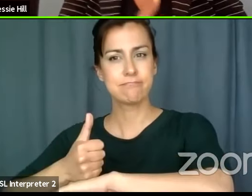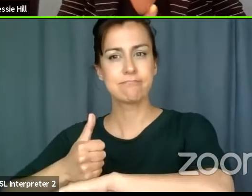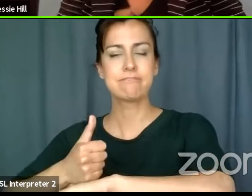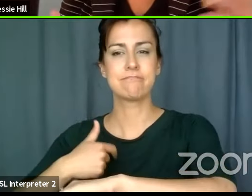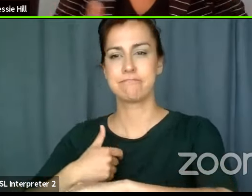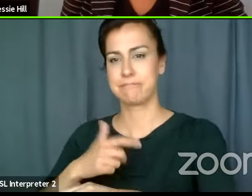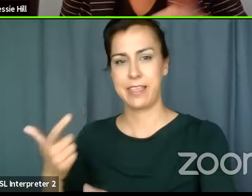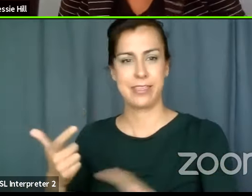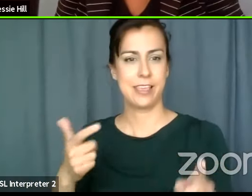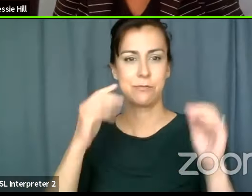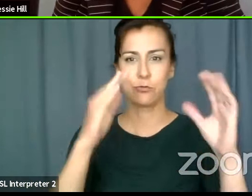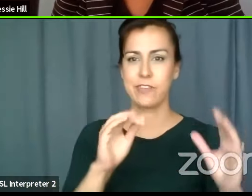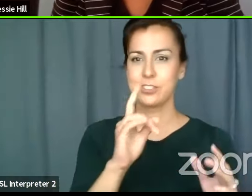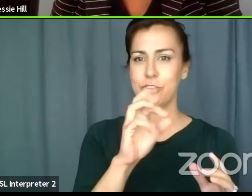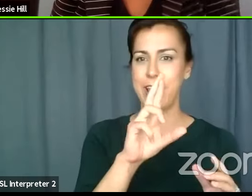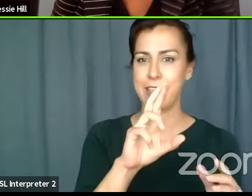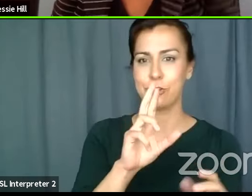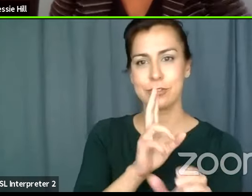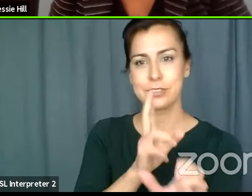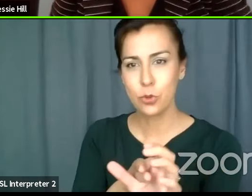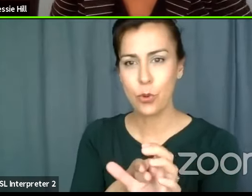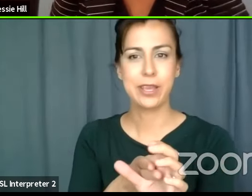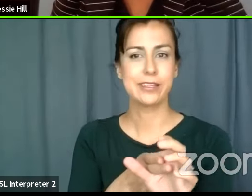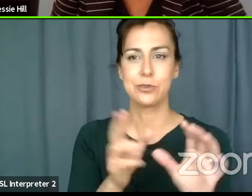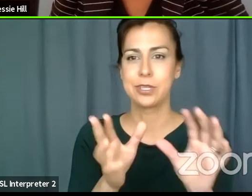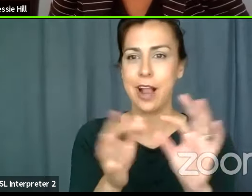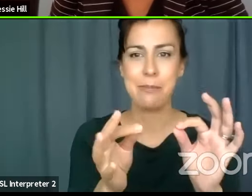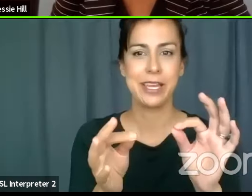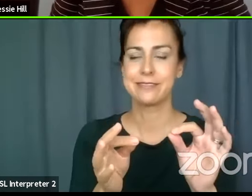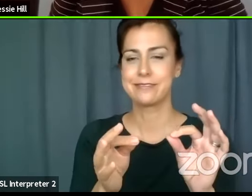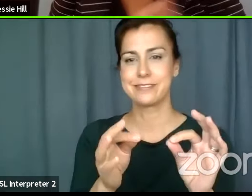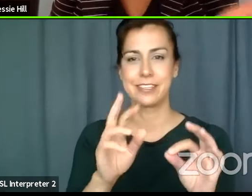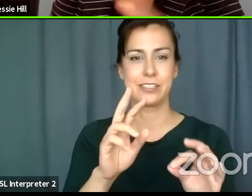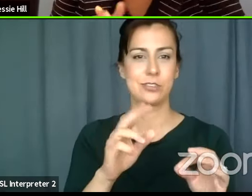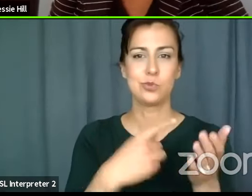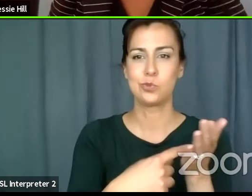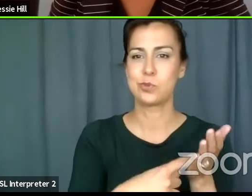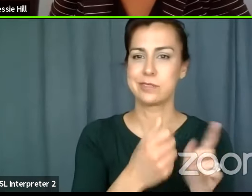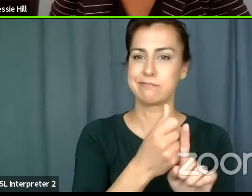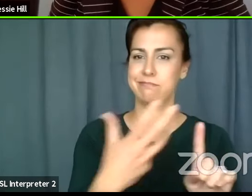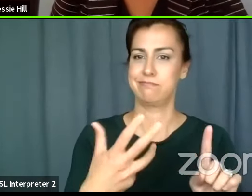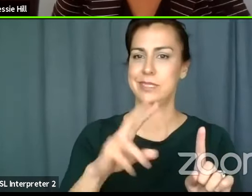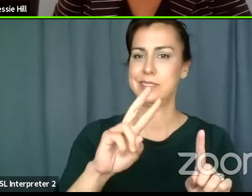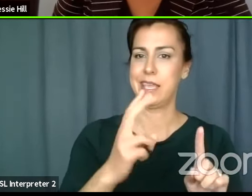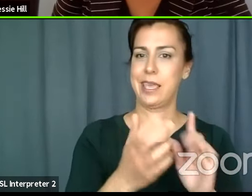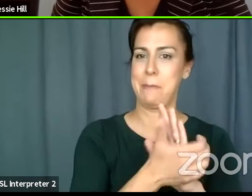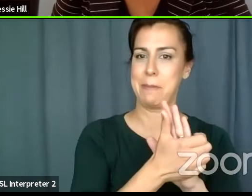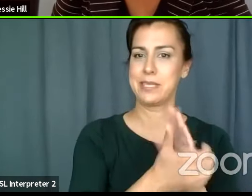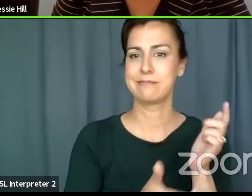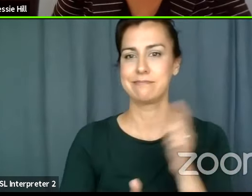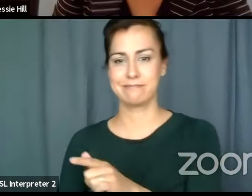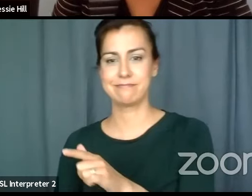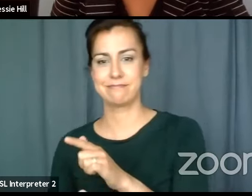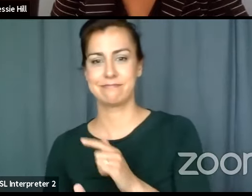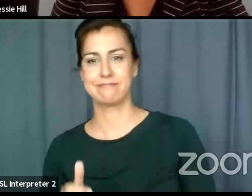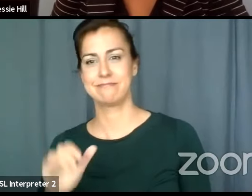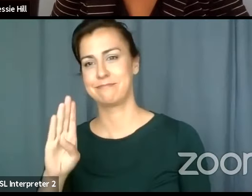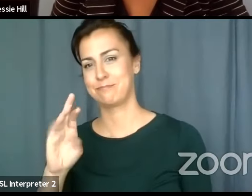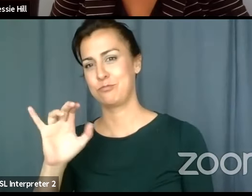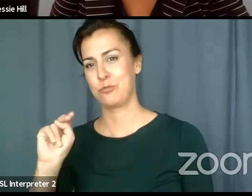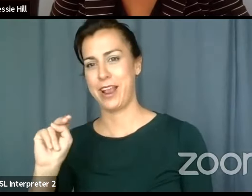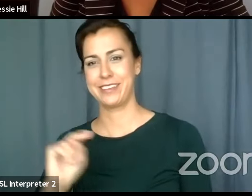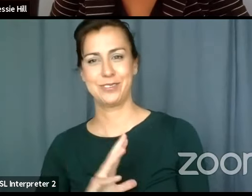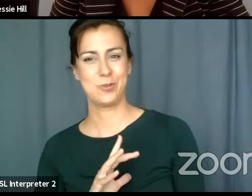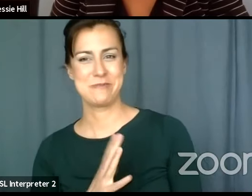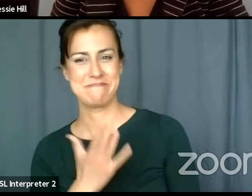Professor Adler can jump in or take it away on the Second Amendment. So go ahead. Cool. Thank you very much,